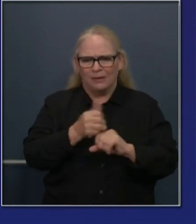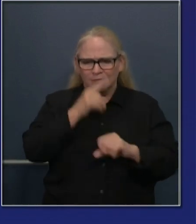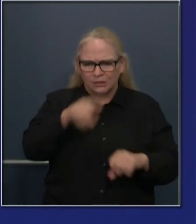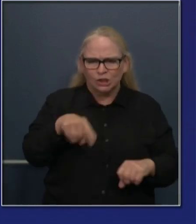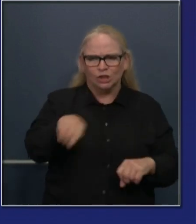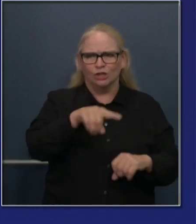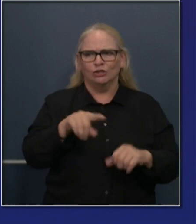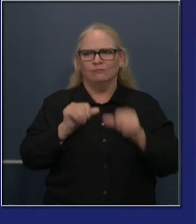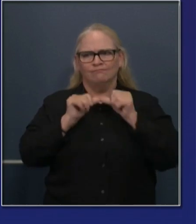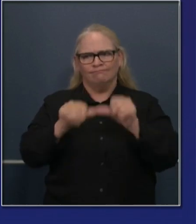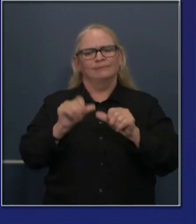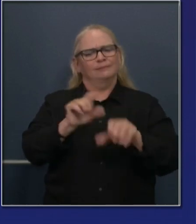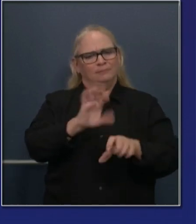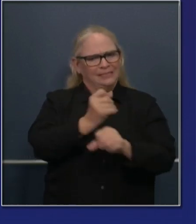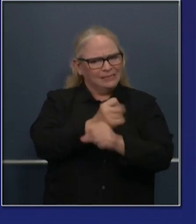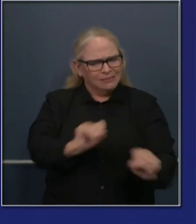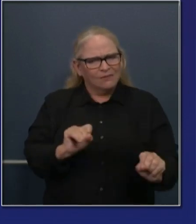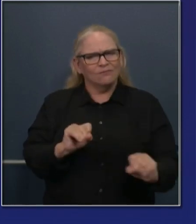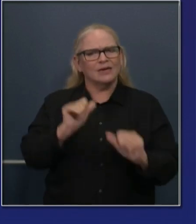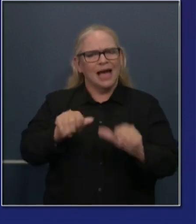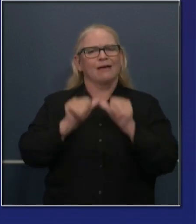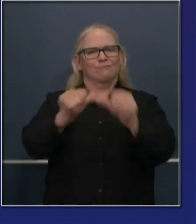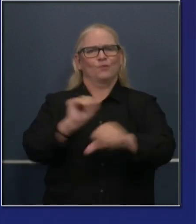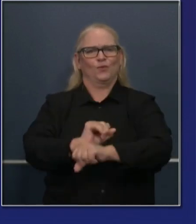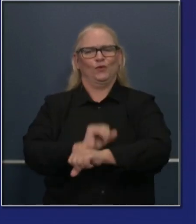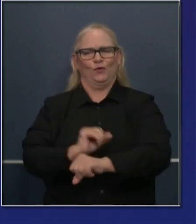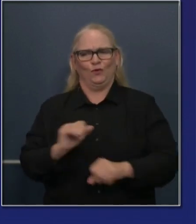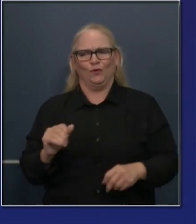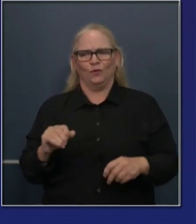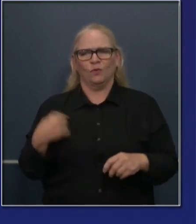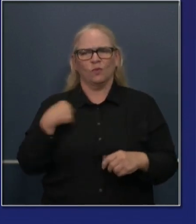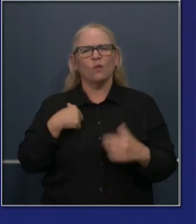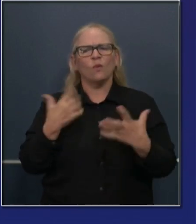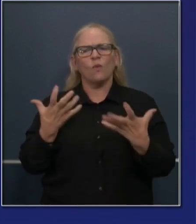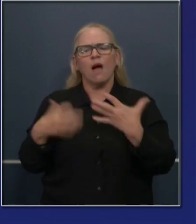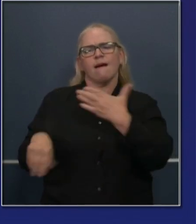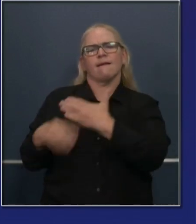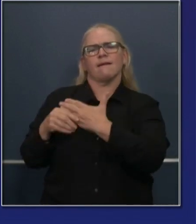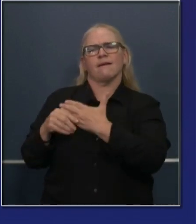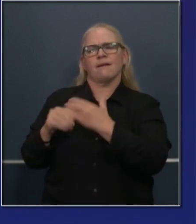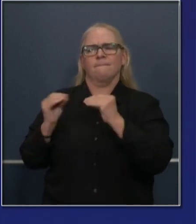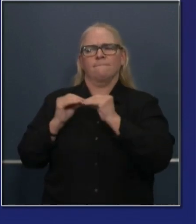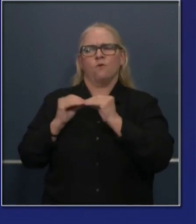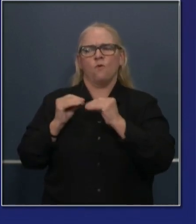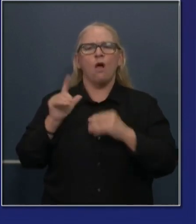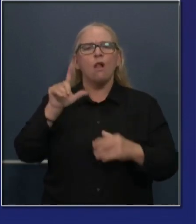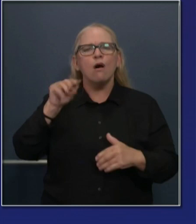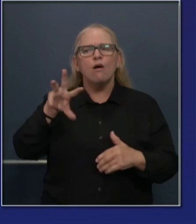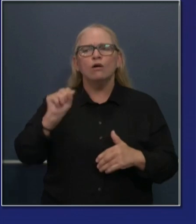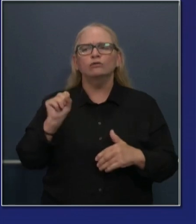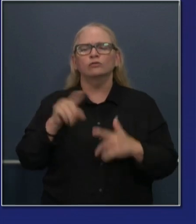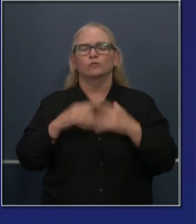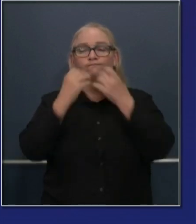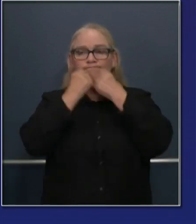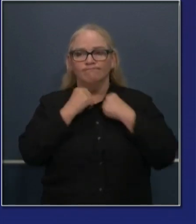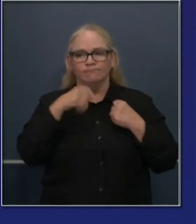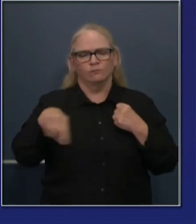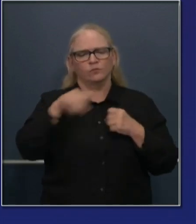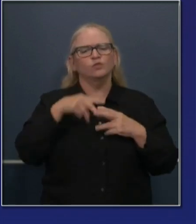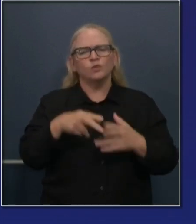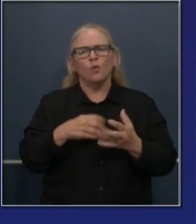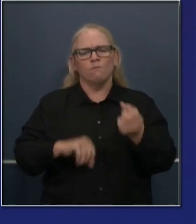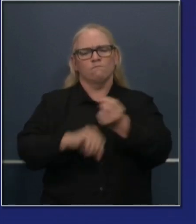well. And we want to extend some longer-lasting workers' protections. I referenced a moment ago some of the previous work we had done